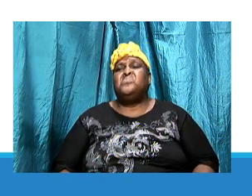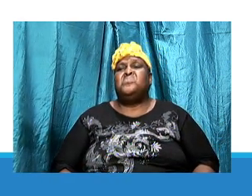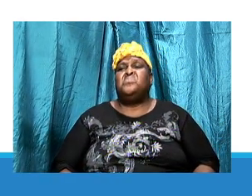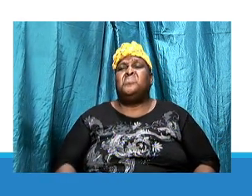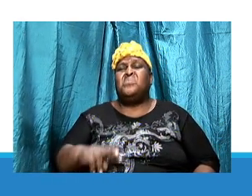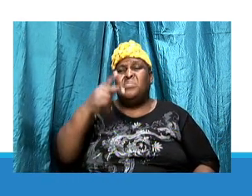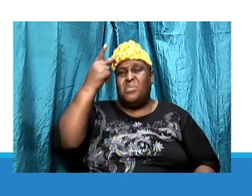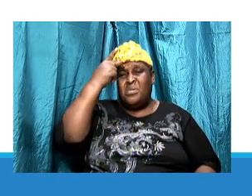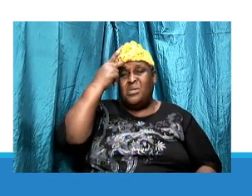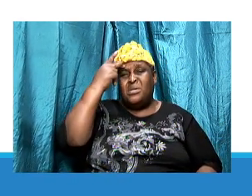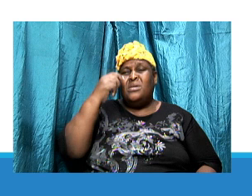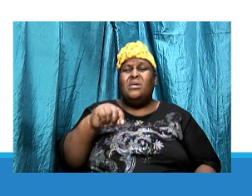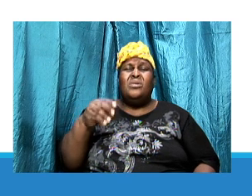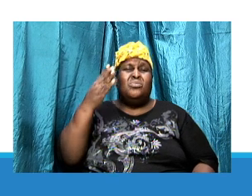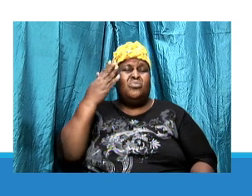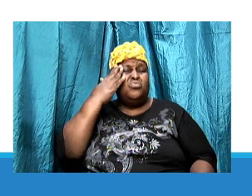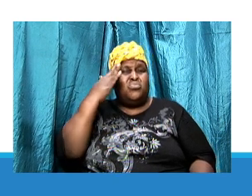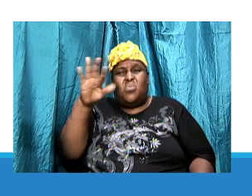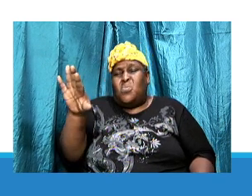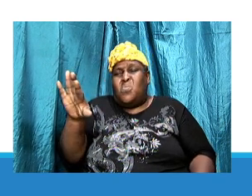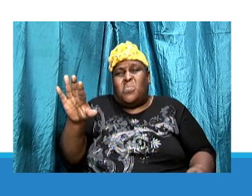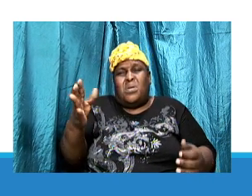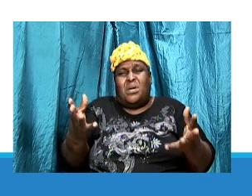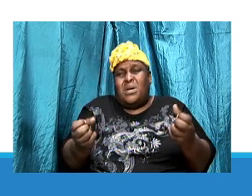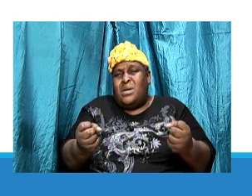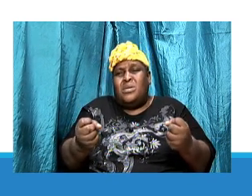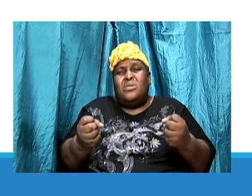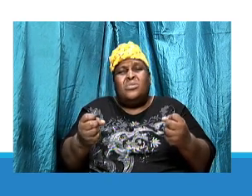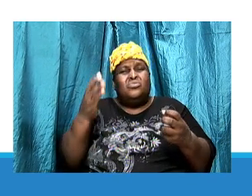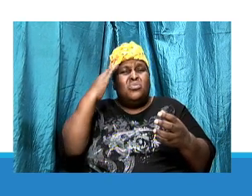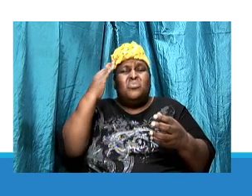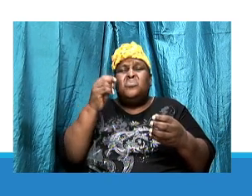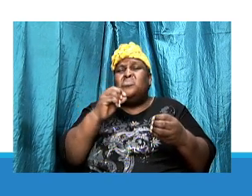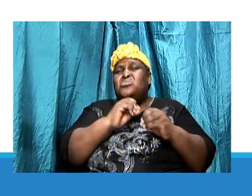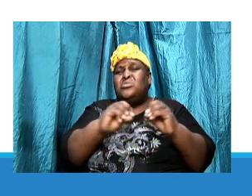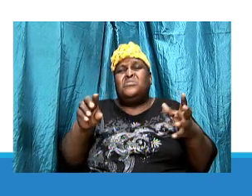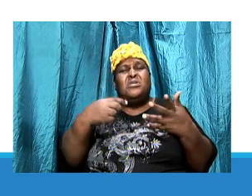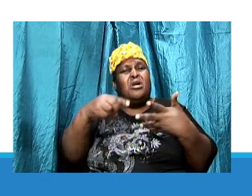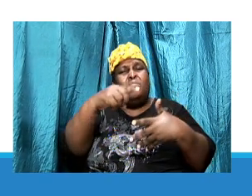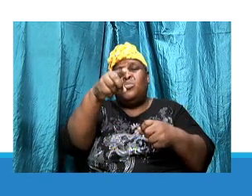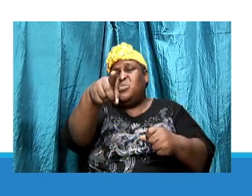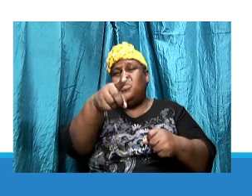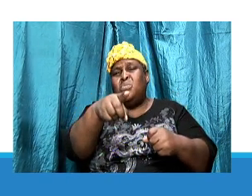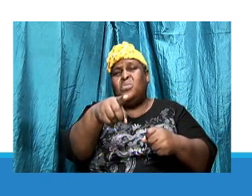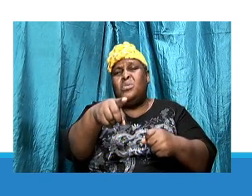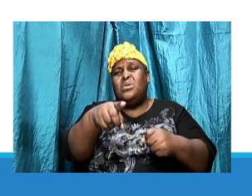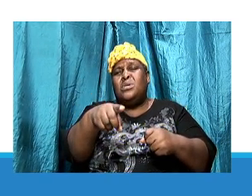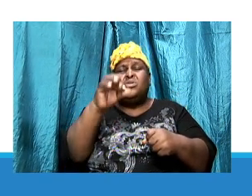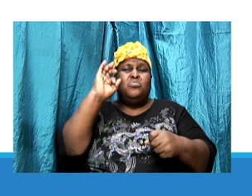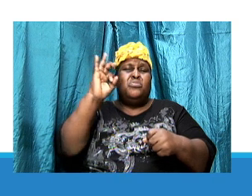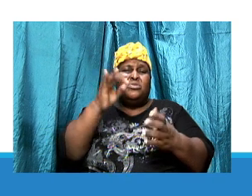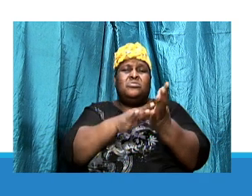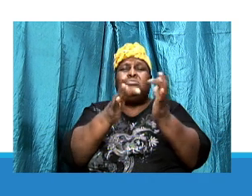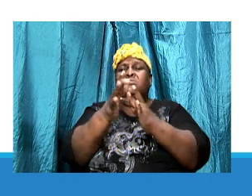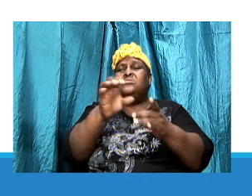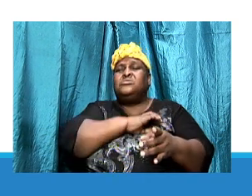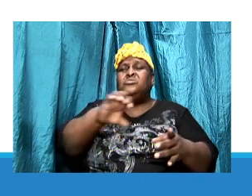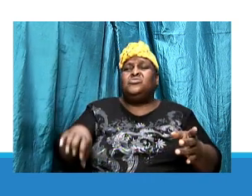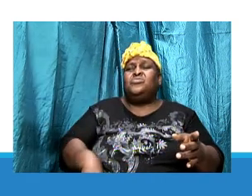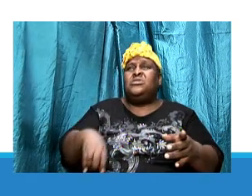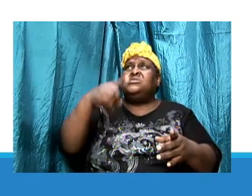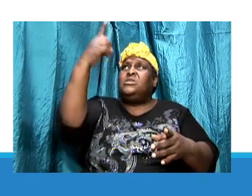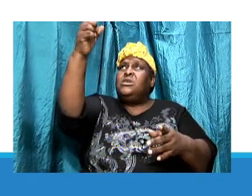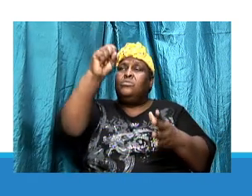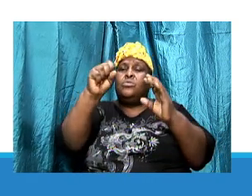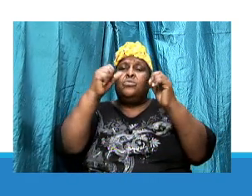for I determined not to know anything of among you save Jesus Christ and him crucified. And verse 3 said, and I